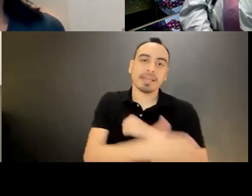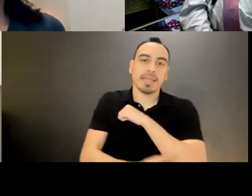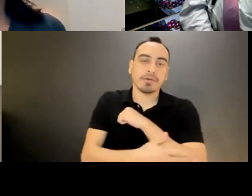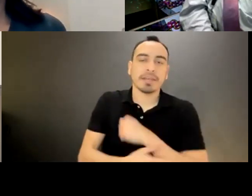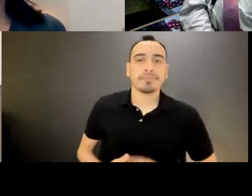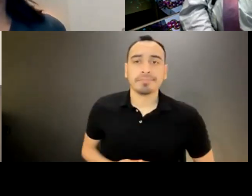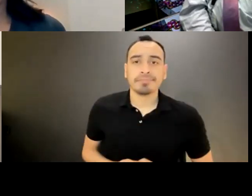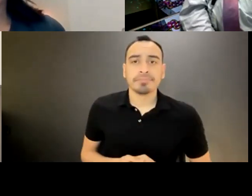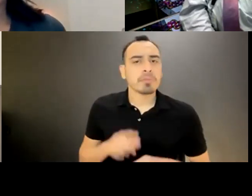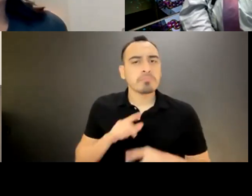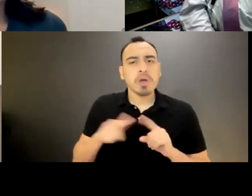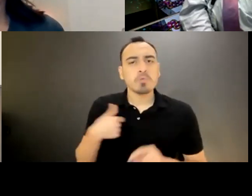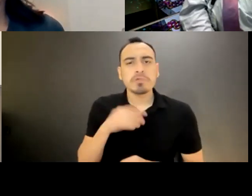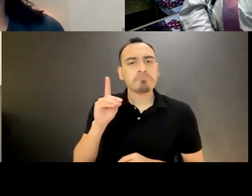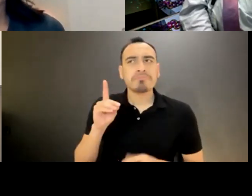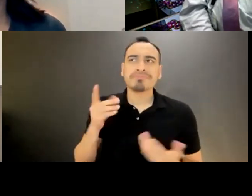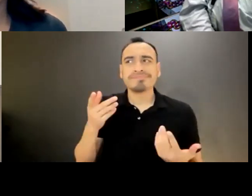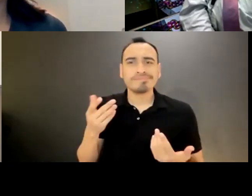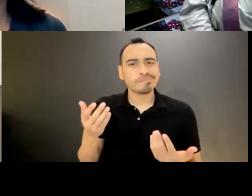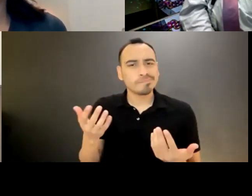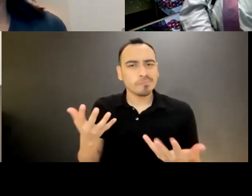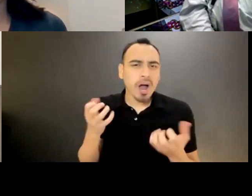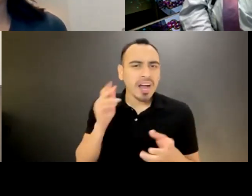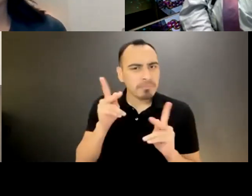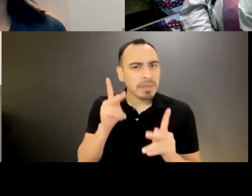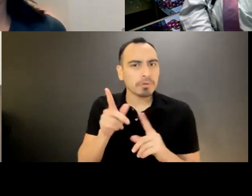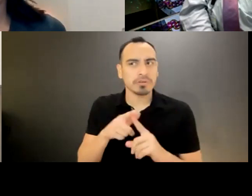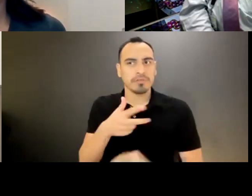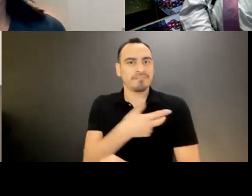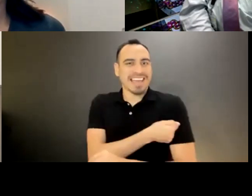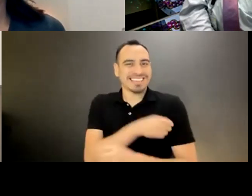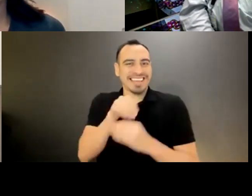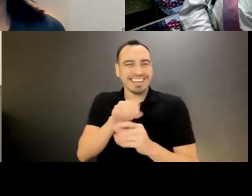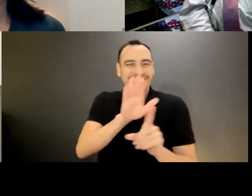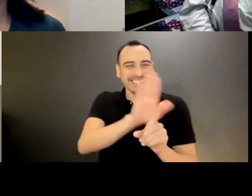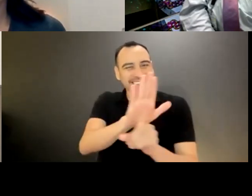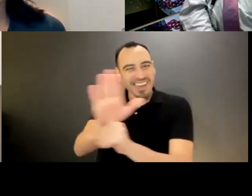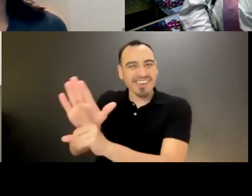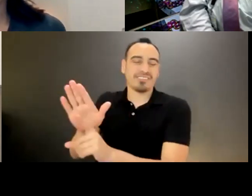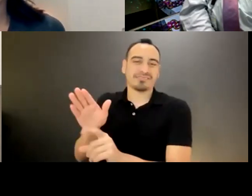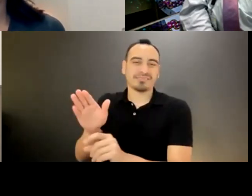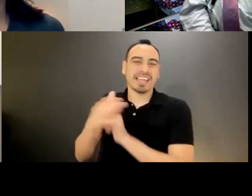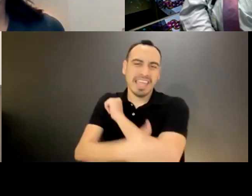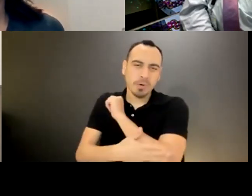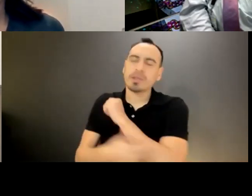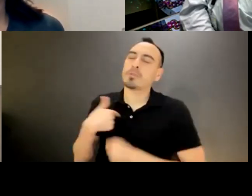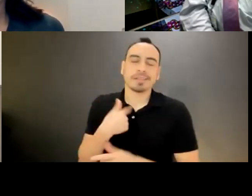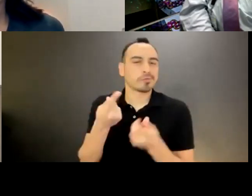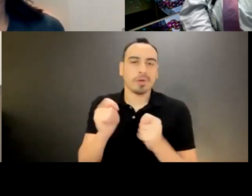Otherwise, we do that people are, we want people to be vaccinated in the appropriate county. We do try really hard to get that message across